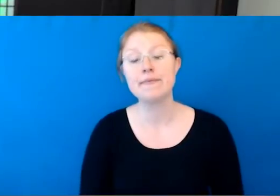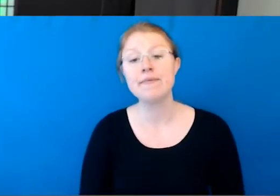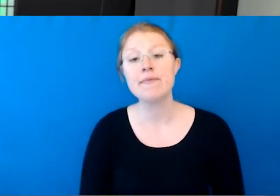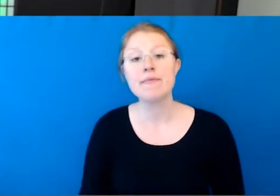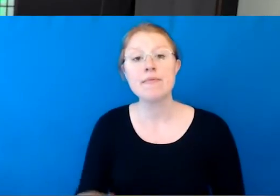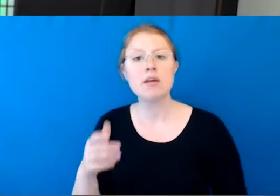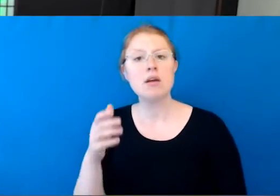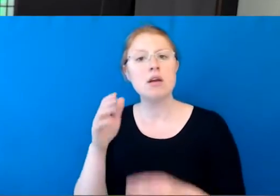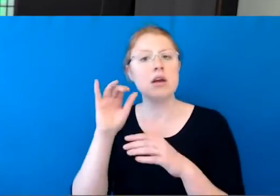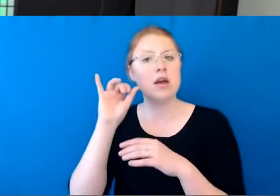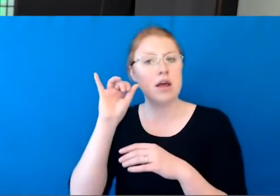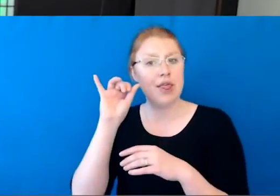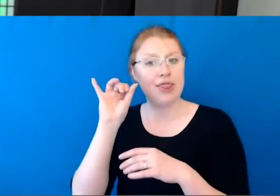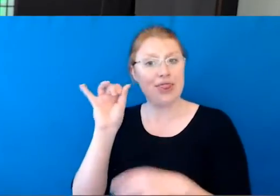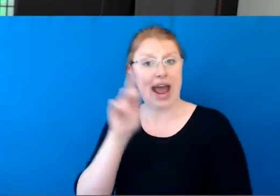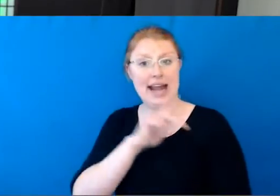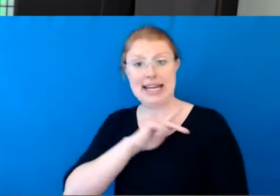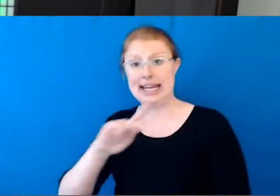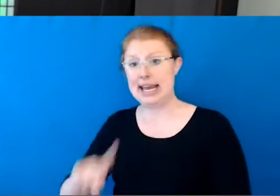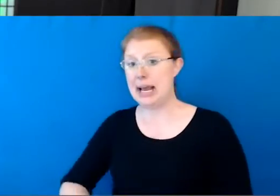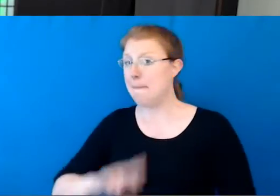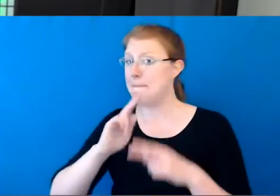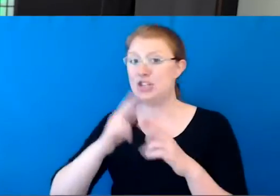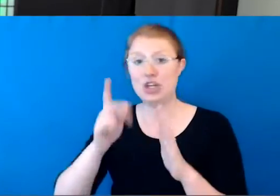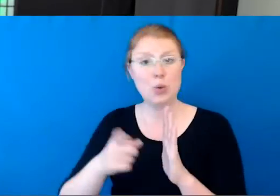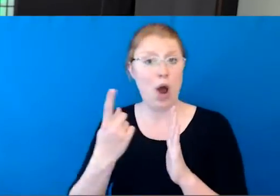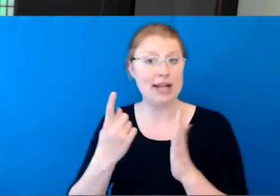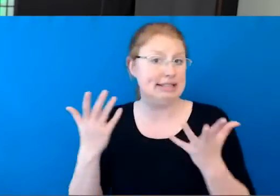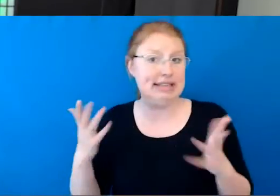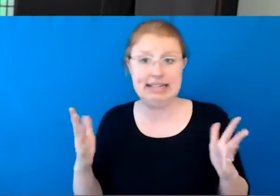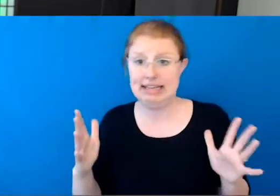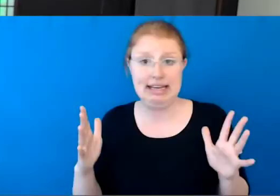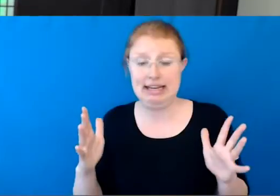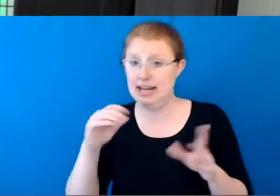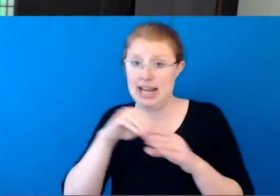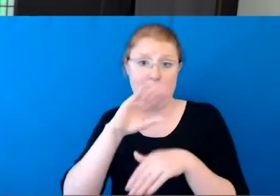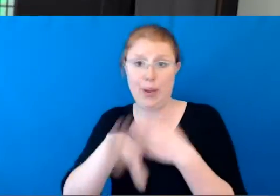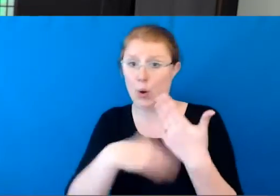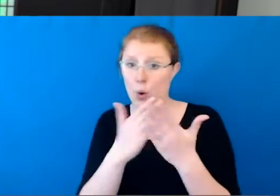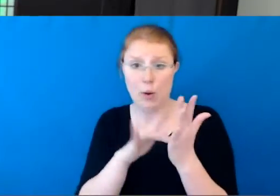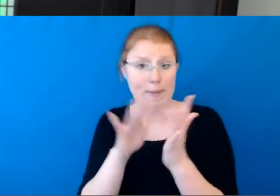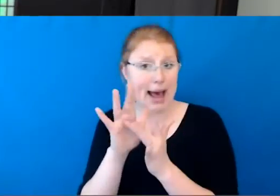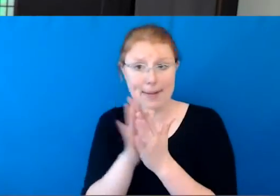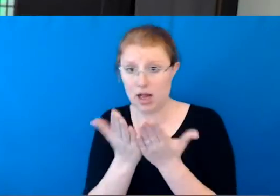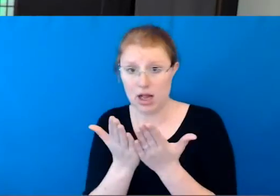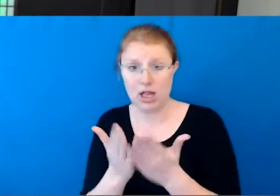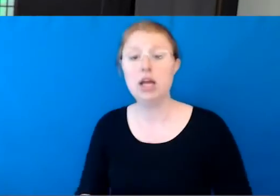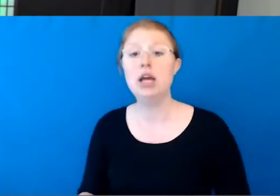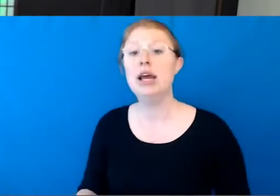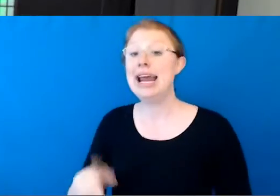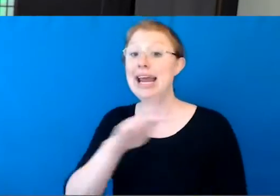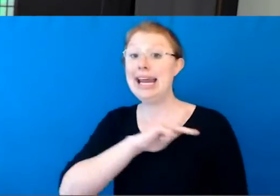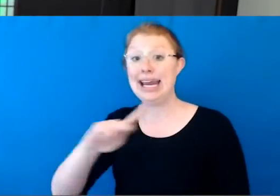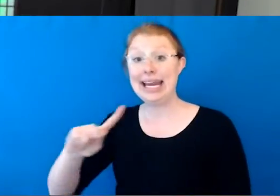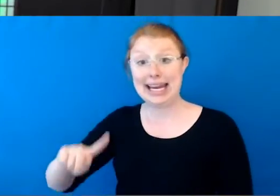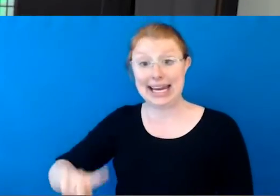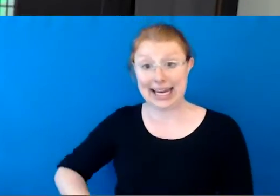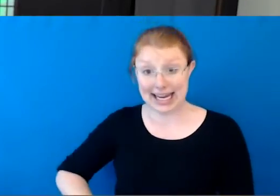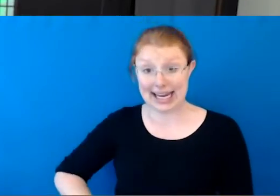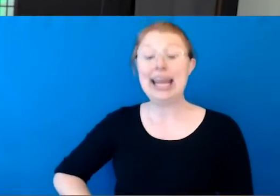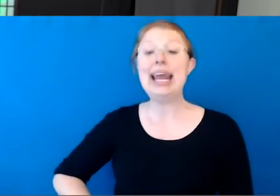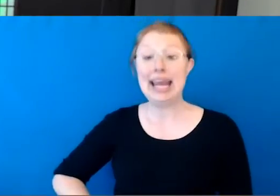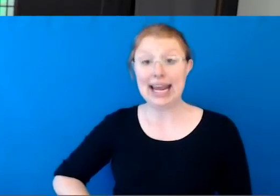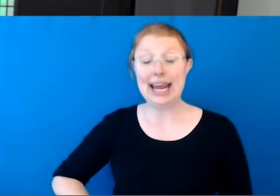other record of this king's name, but it says right there in Scripture that he wrote it. And he is addressing this series of scriptures, or